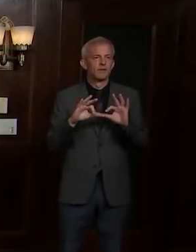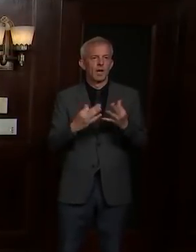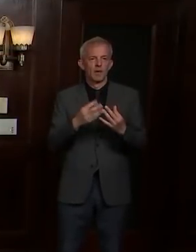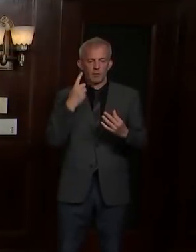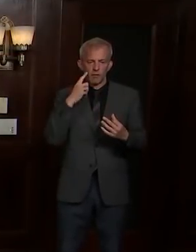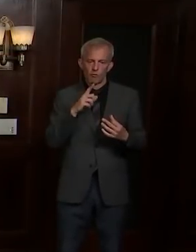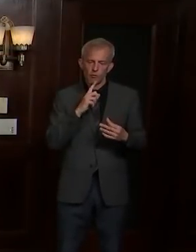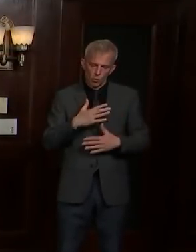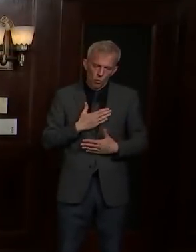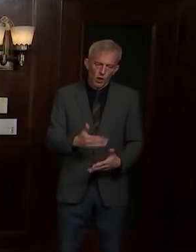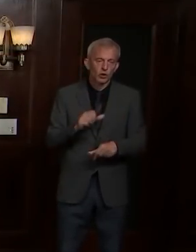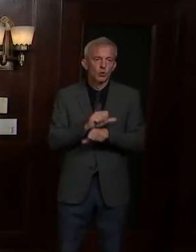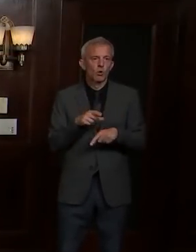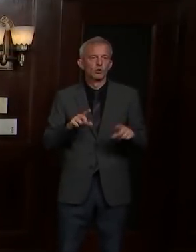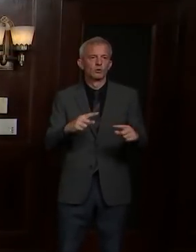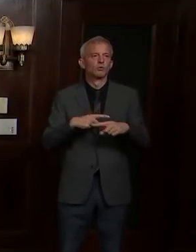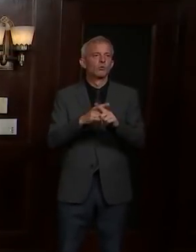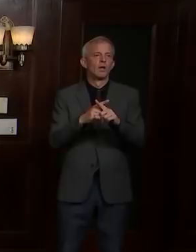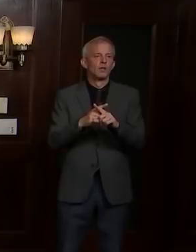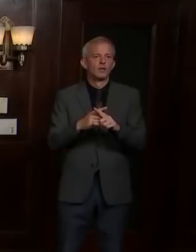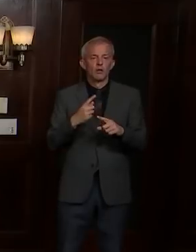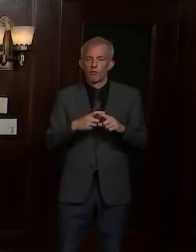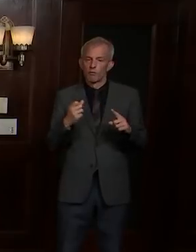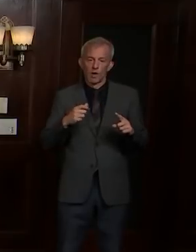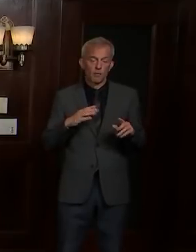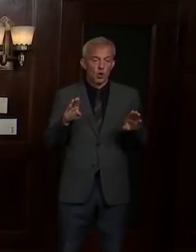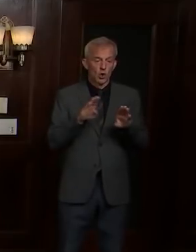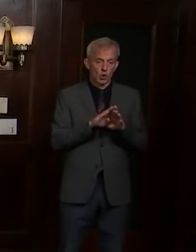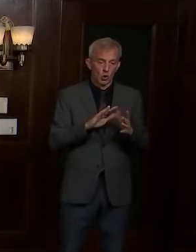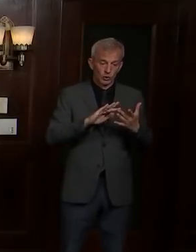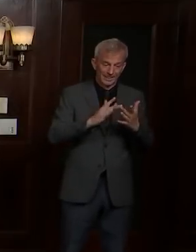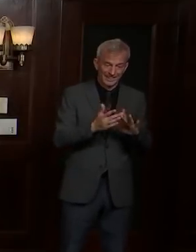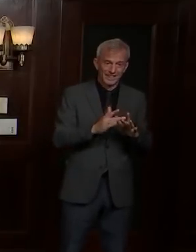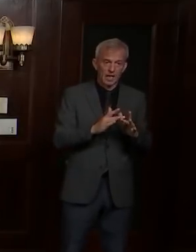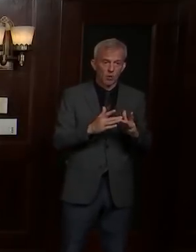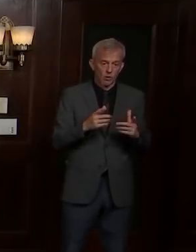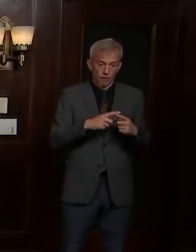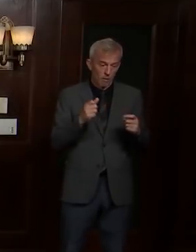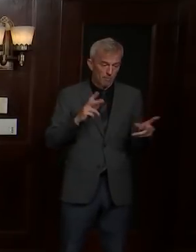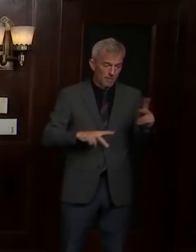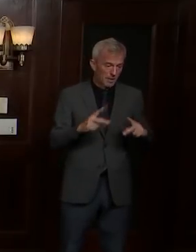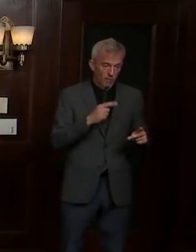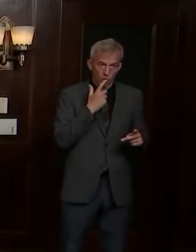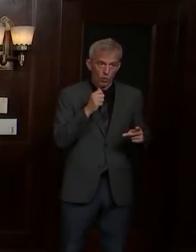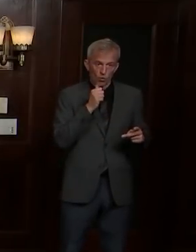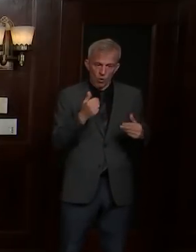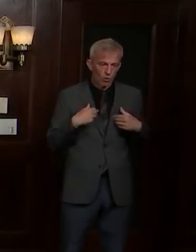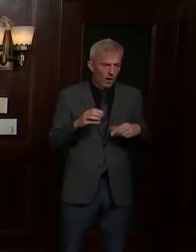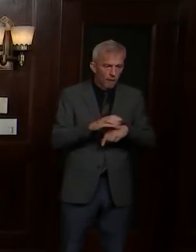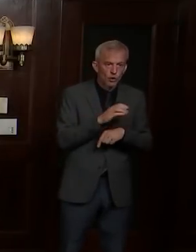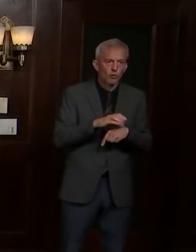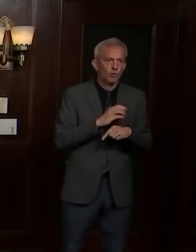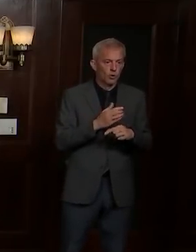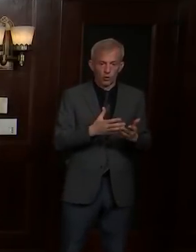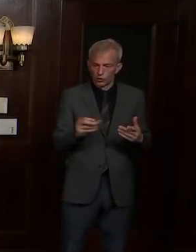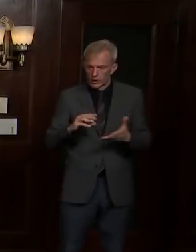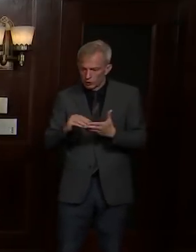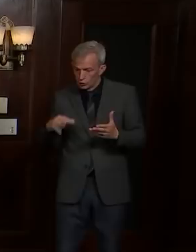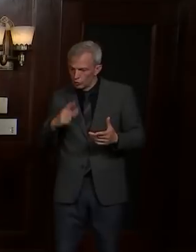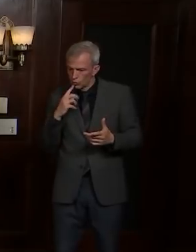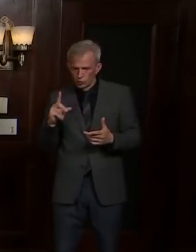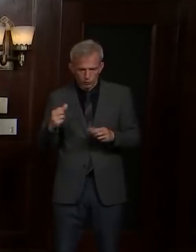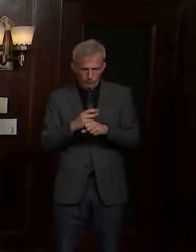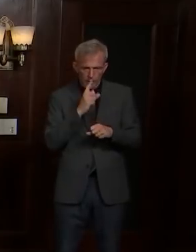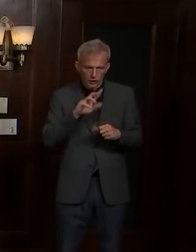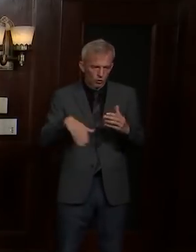during this crisis, from helping to close the digital divide by providing devices to students working from home, from donating